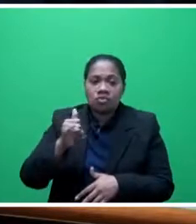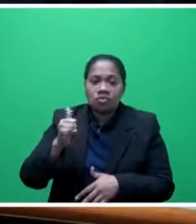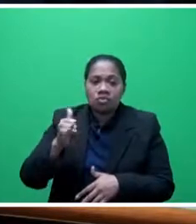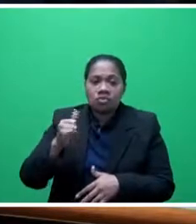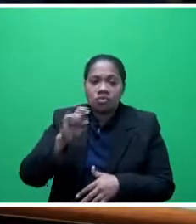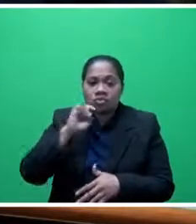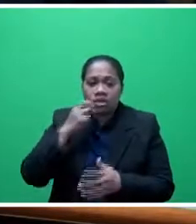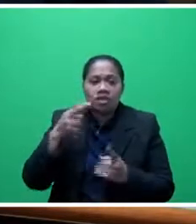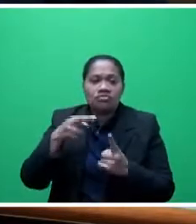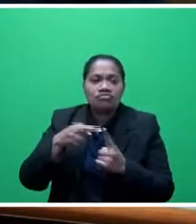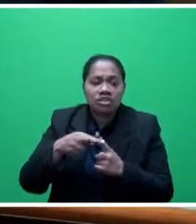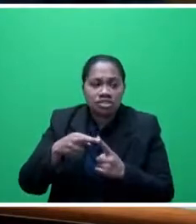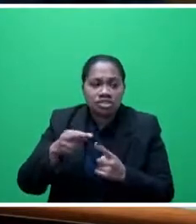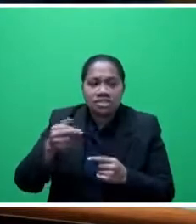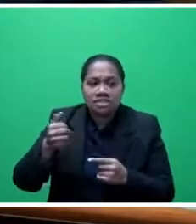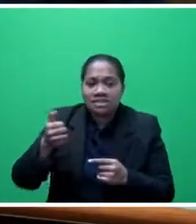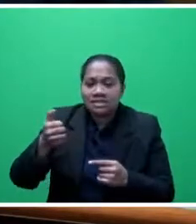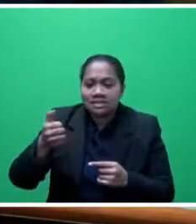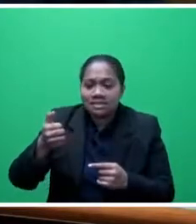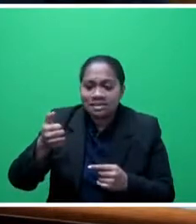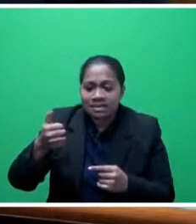currently 54 will be retired, Mr. Speaker.